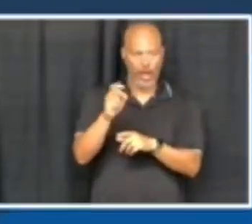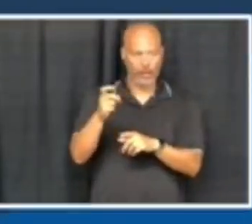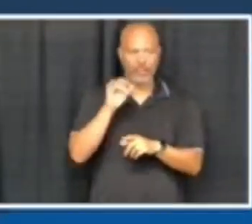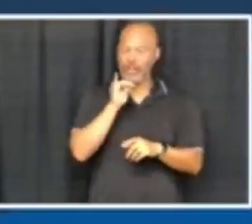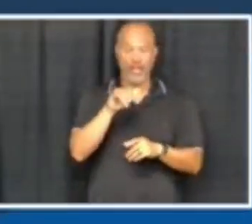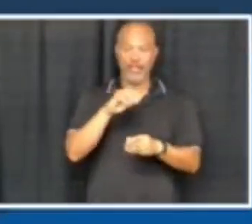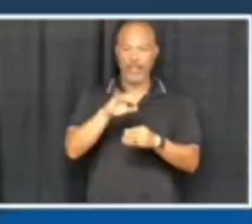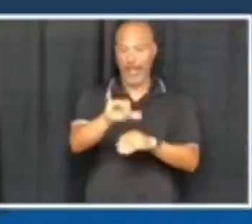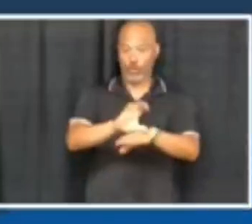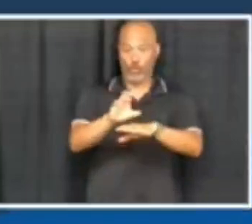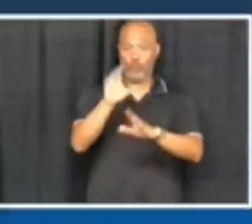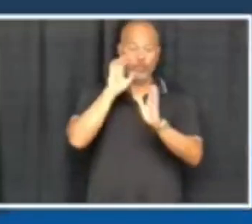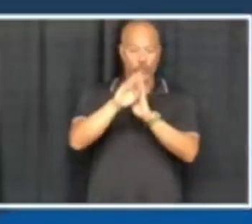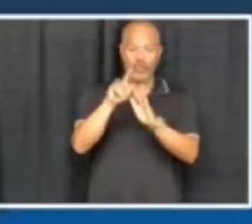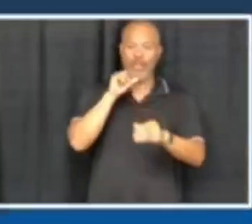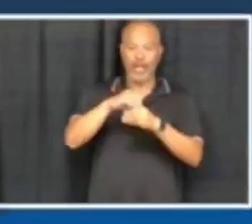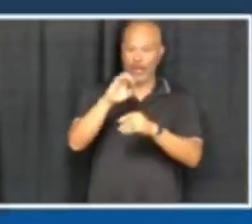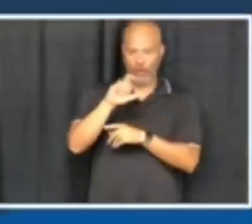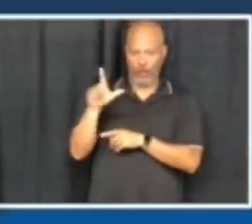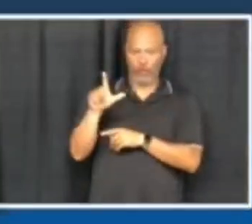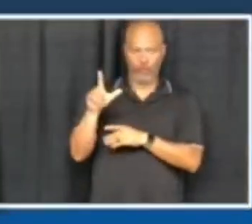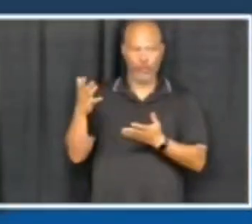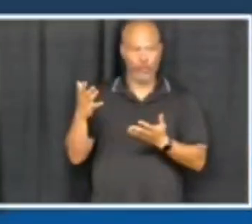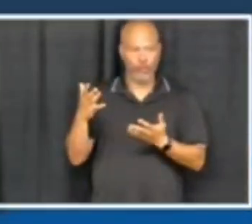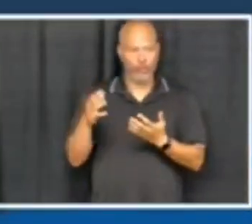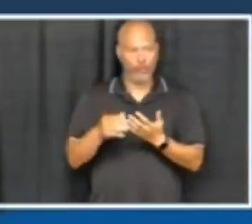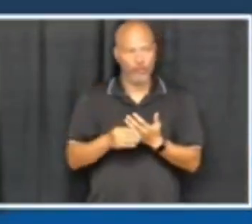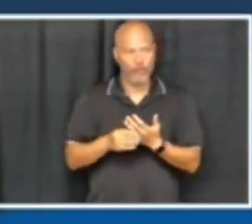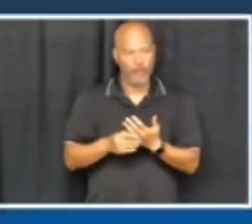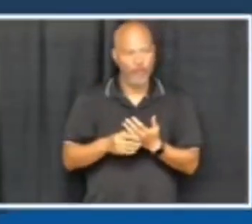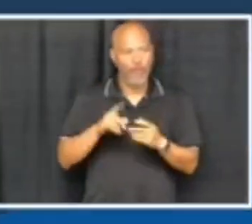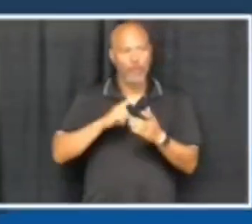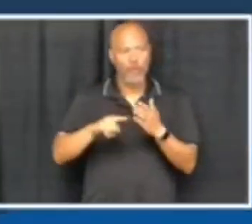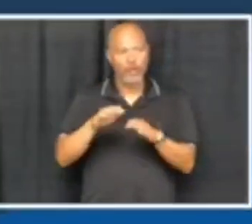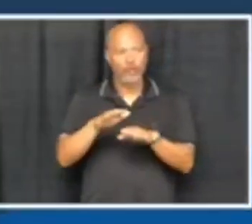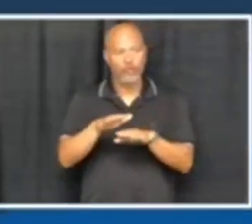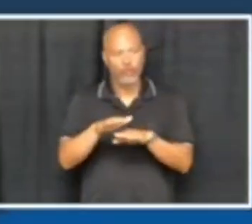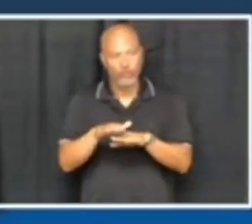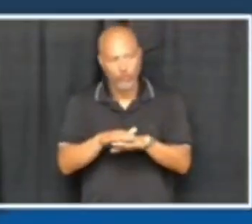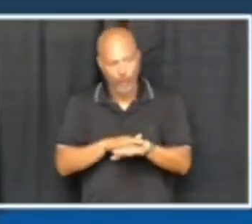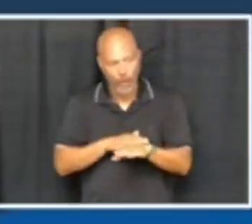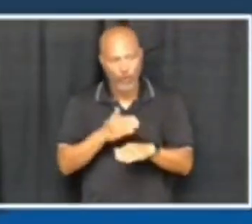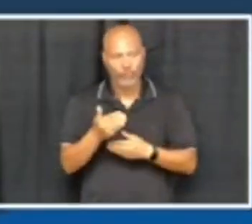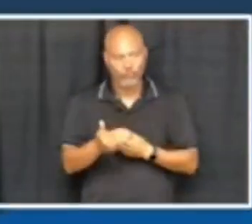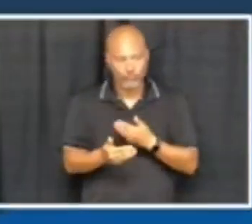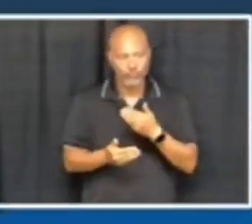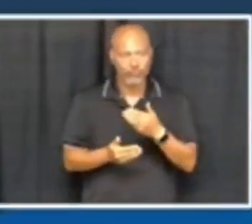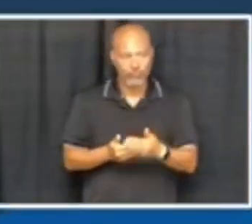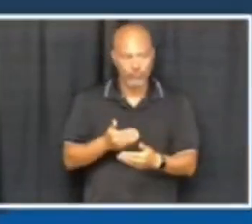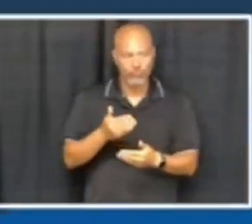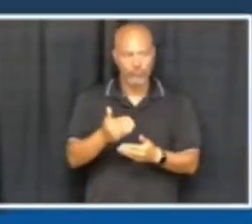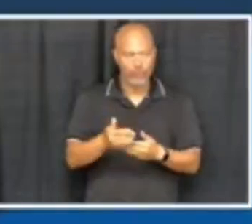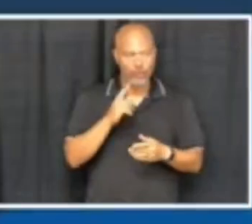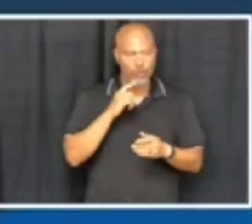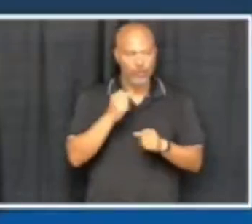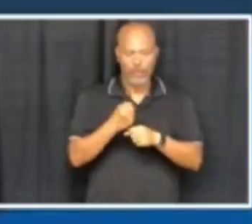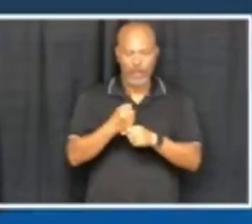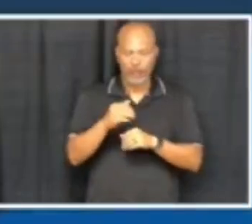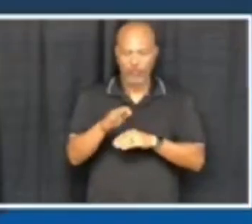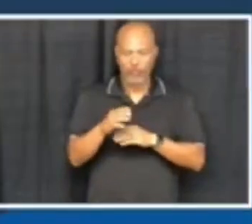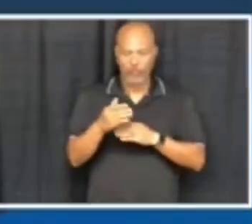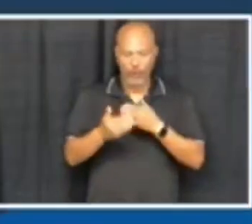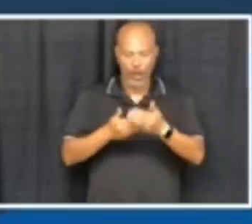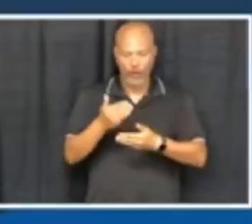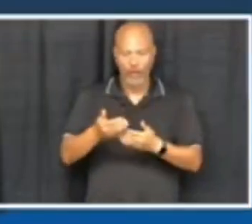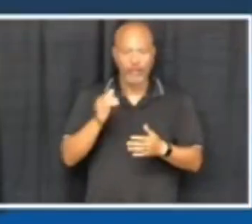That's not in Clarksville, but it takes slow steps forward to make progress,